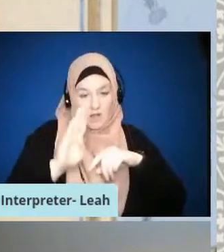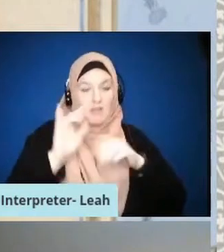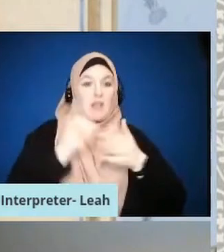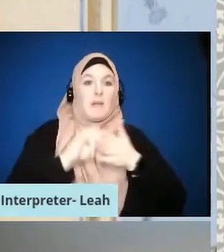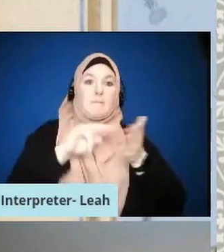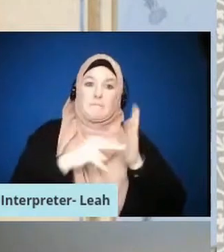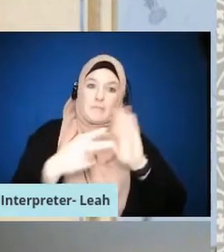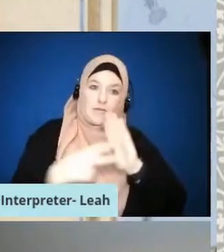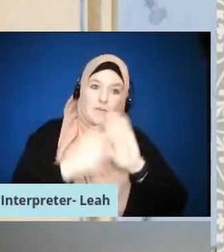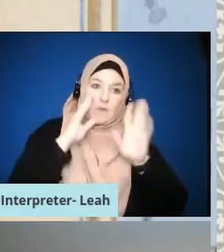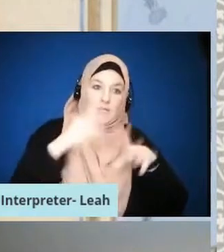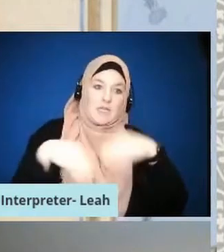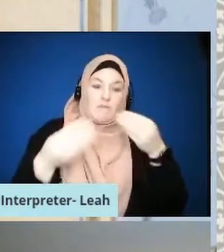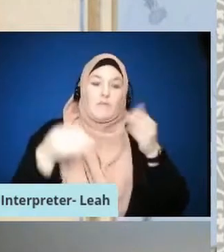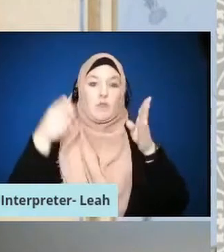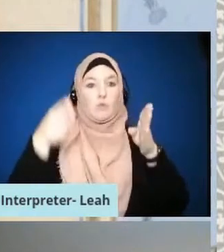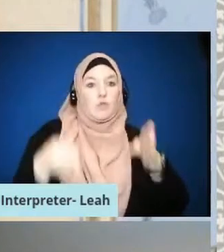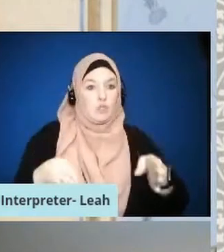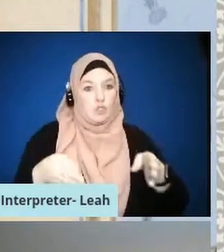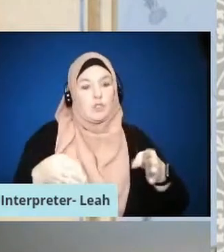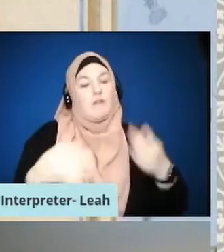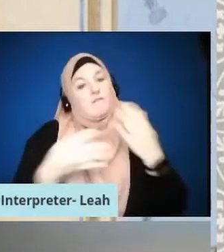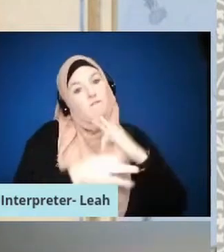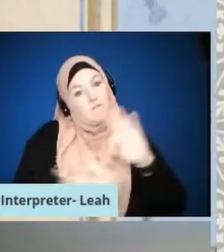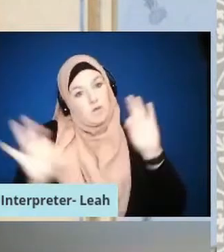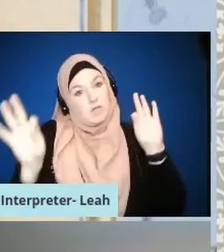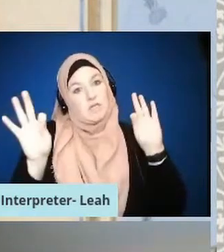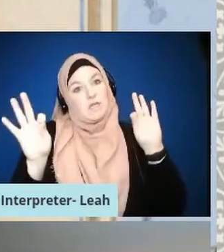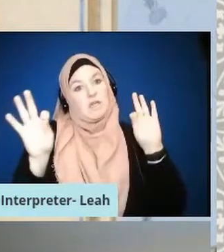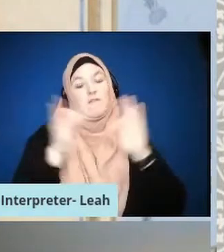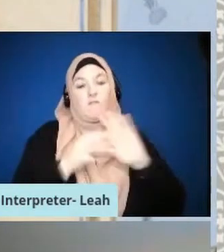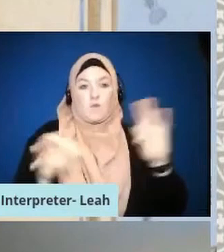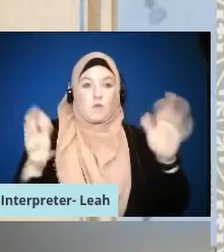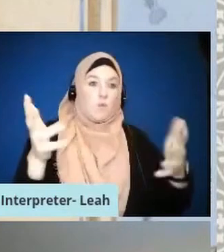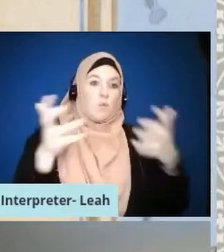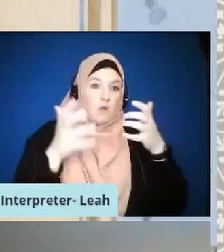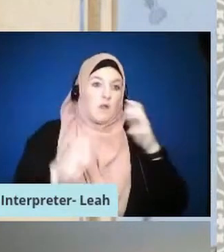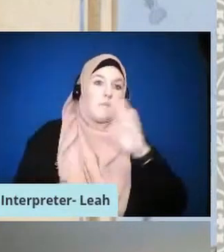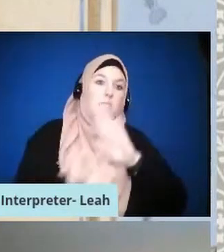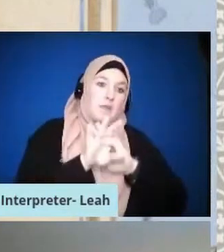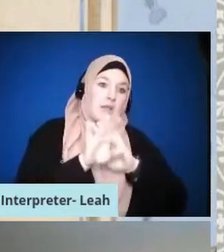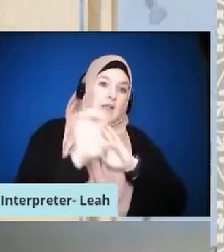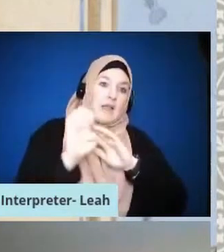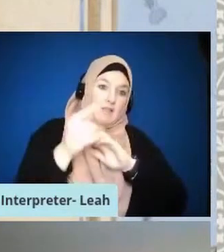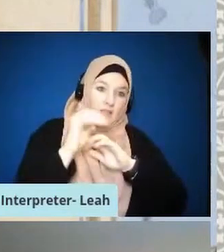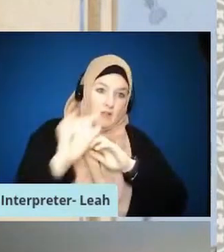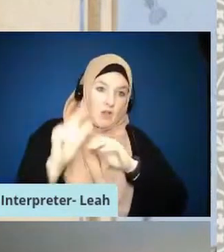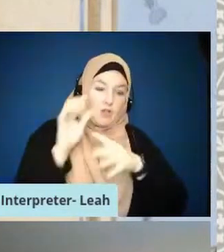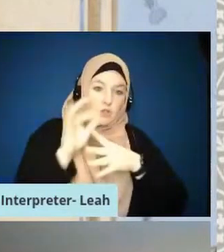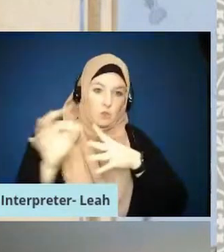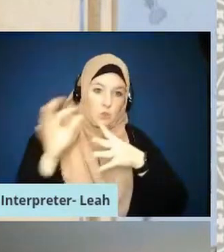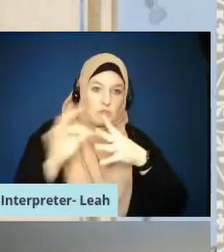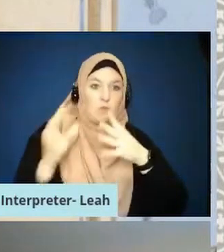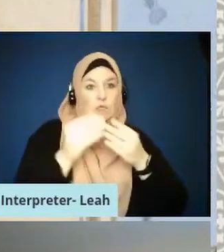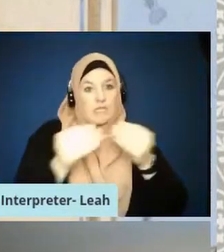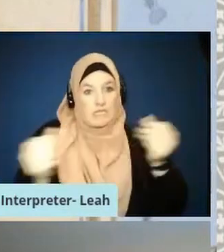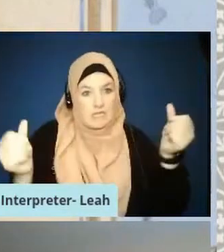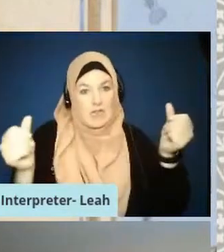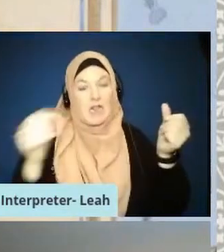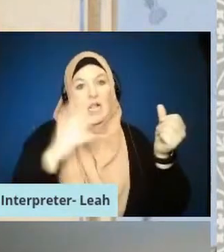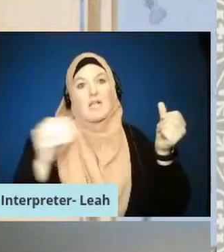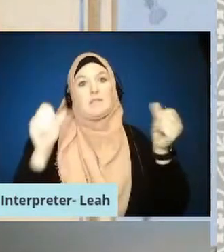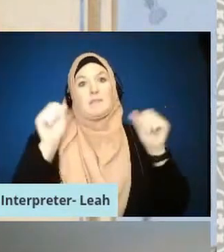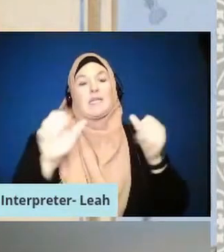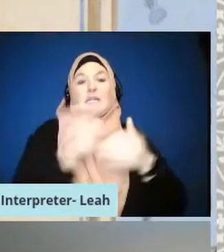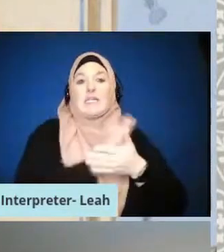means it will give the person the free will to choose ethical choices, to heal and to